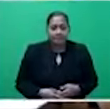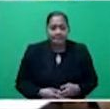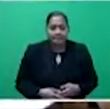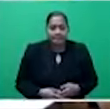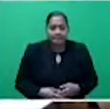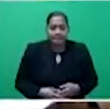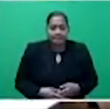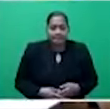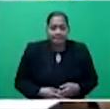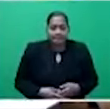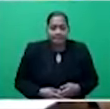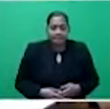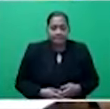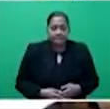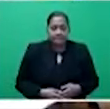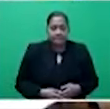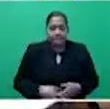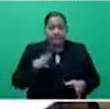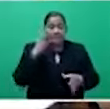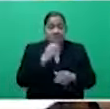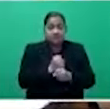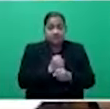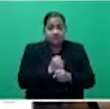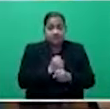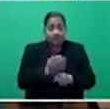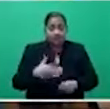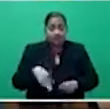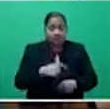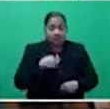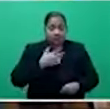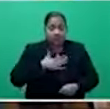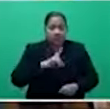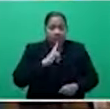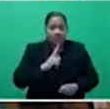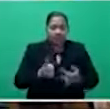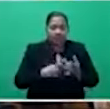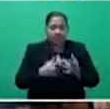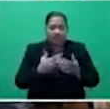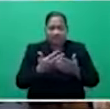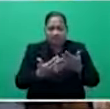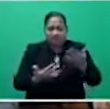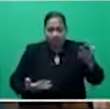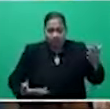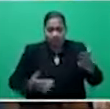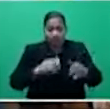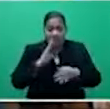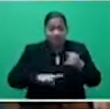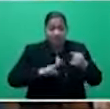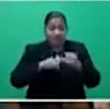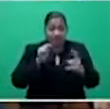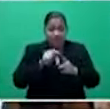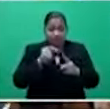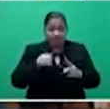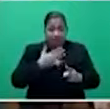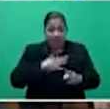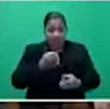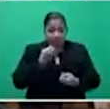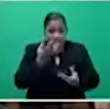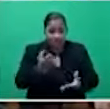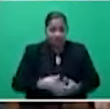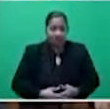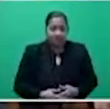That's the summary of all of the ones that I wanted to say. The others are quite long. The last point I also wanted to make, Honourable